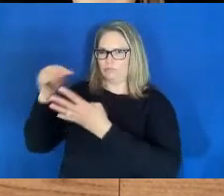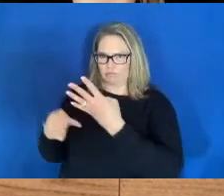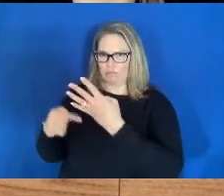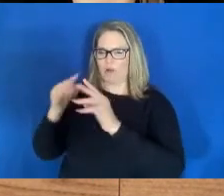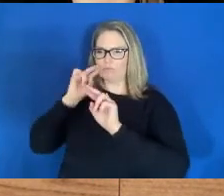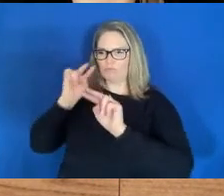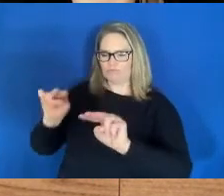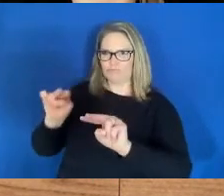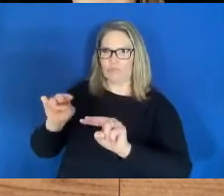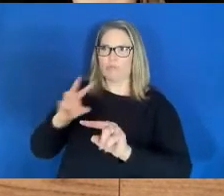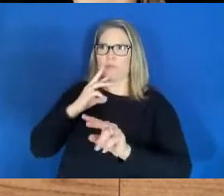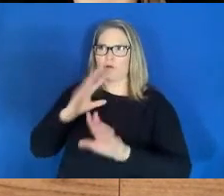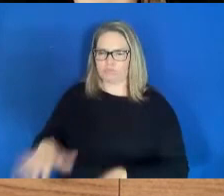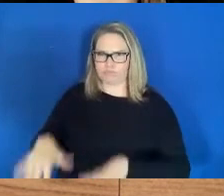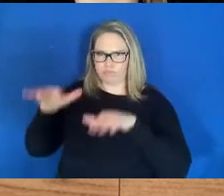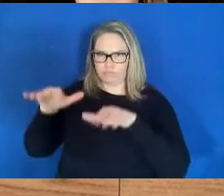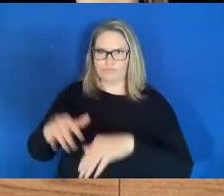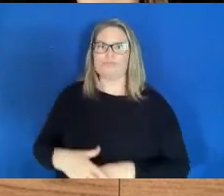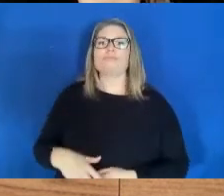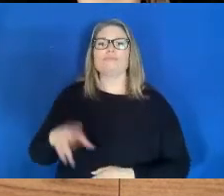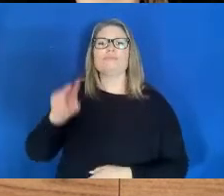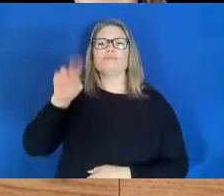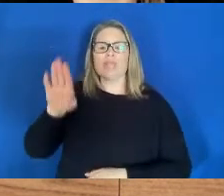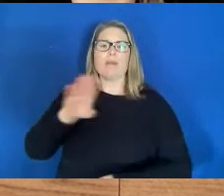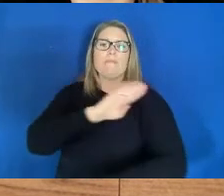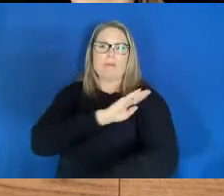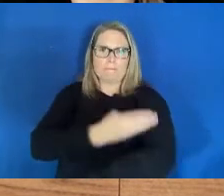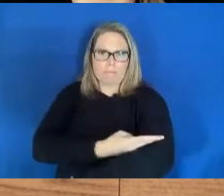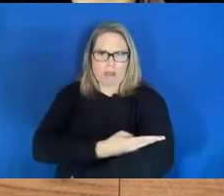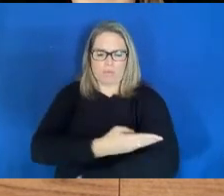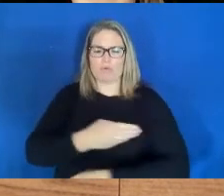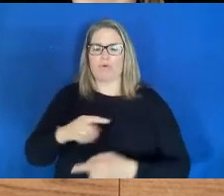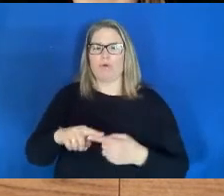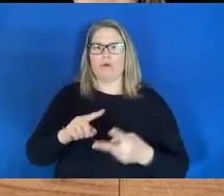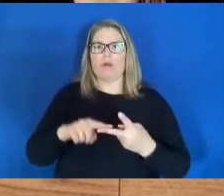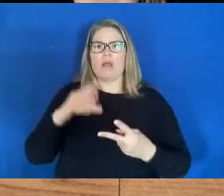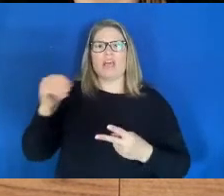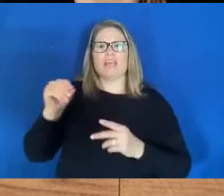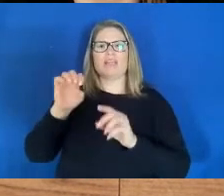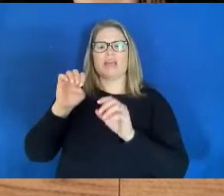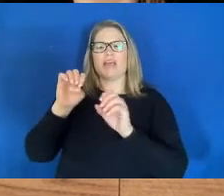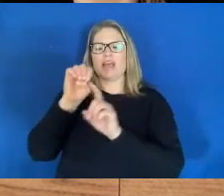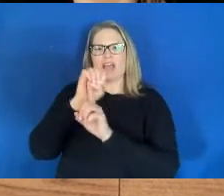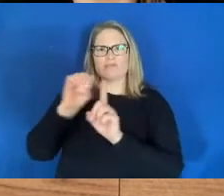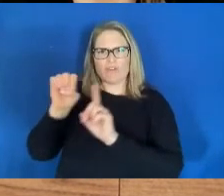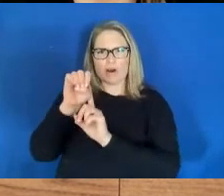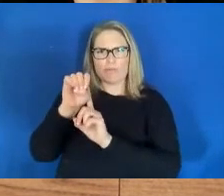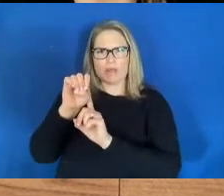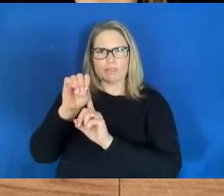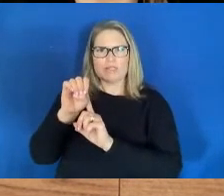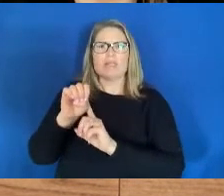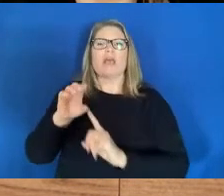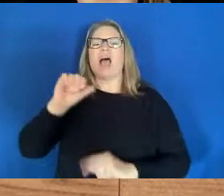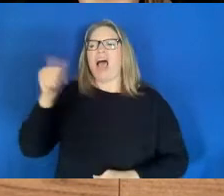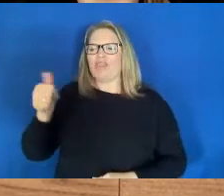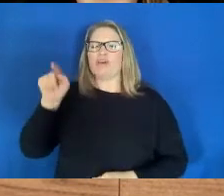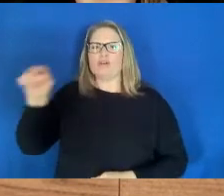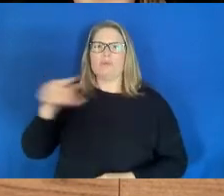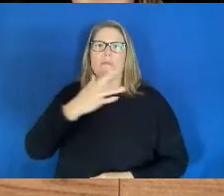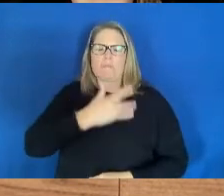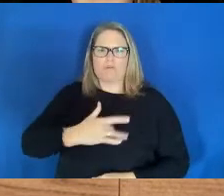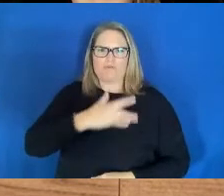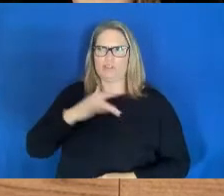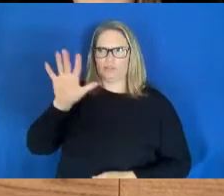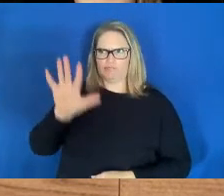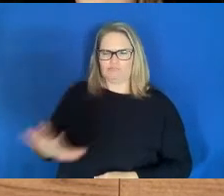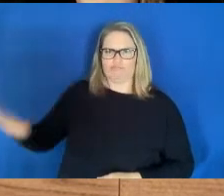Other partners, such as NB Power and Environment and Climate Change Canada, provincial and other state agencies to our